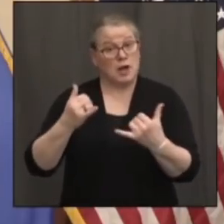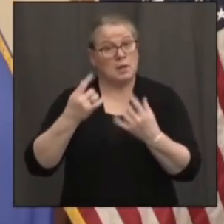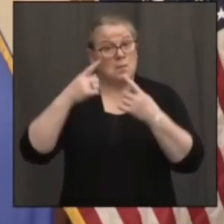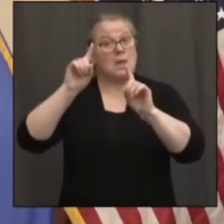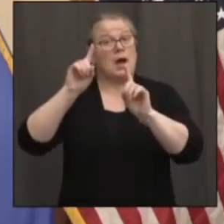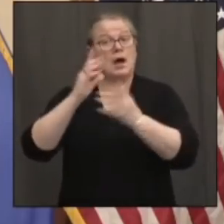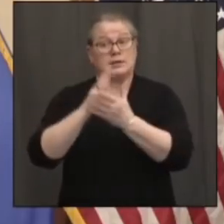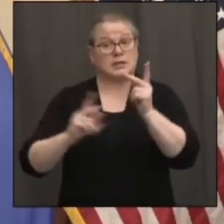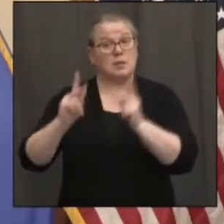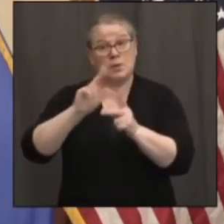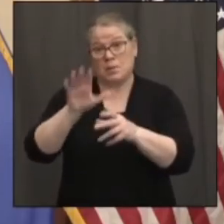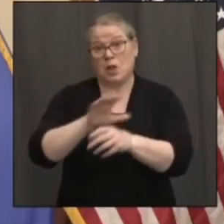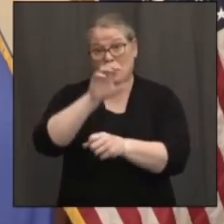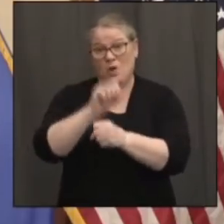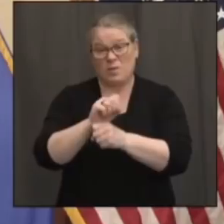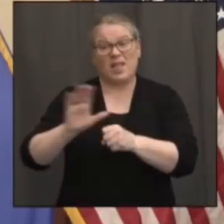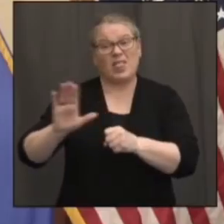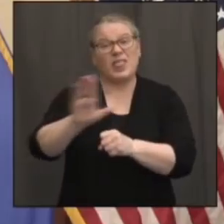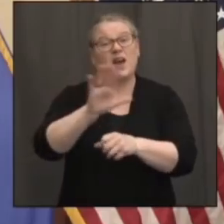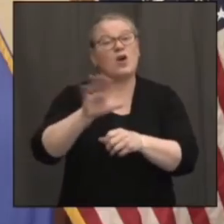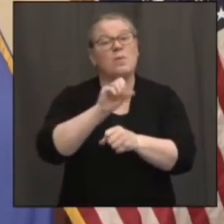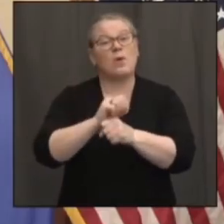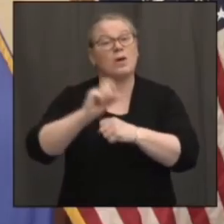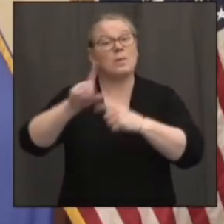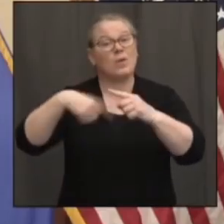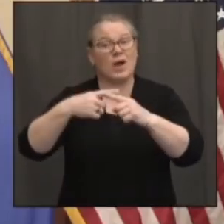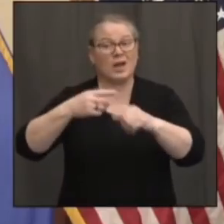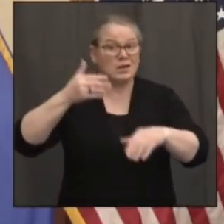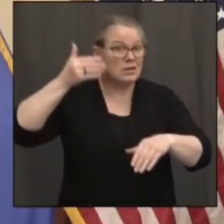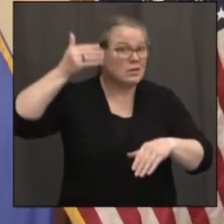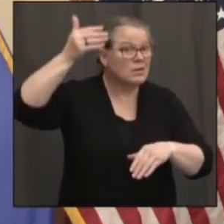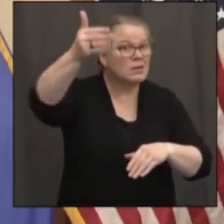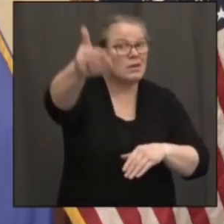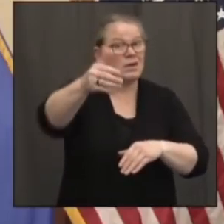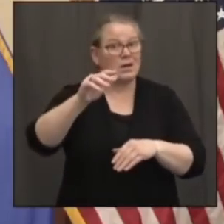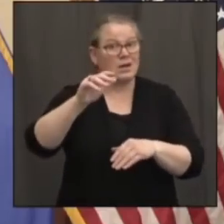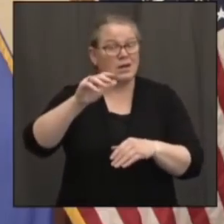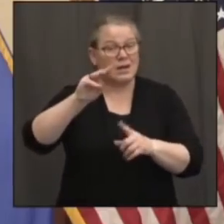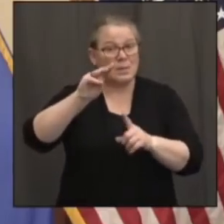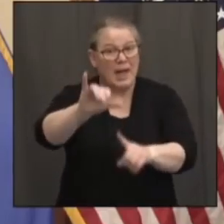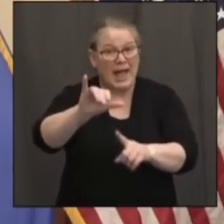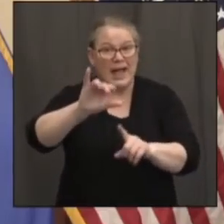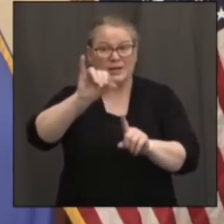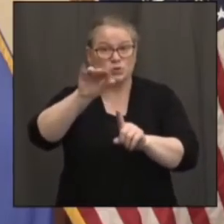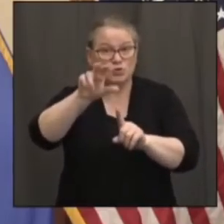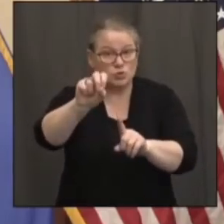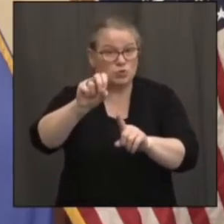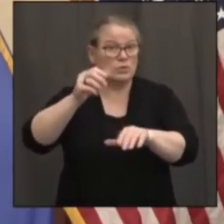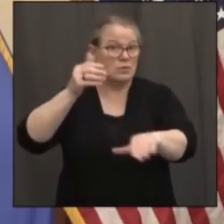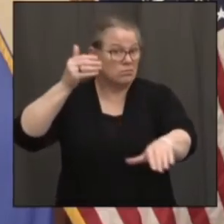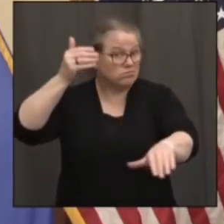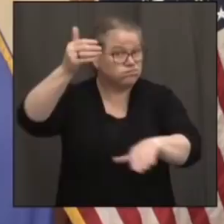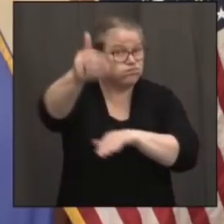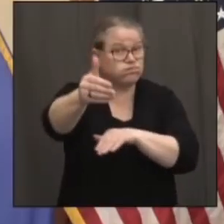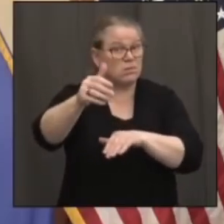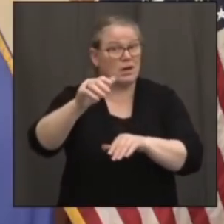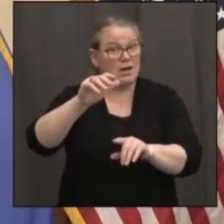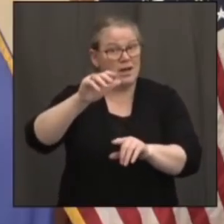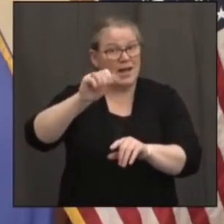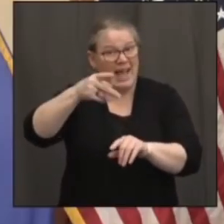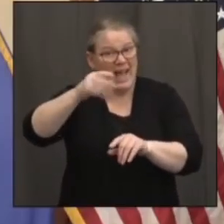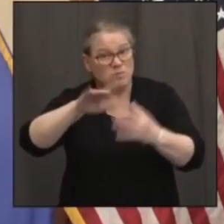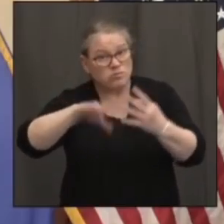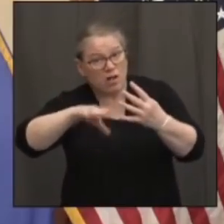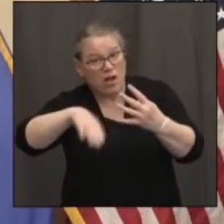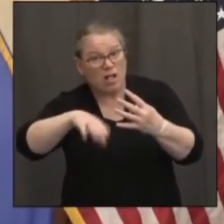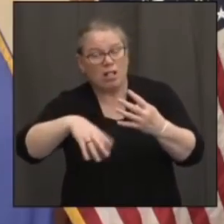They're pretty far out. They're like late April, May, and June, which is well beyond 3 weeks. So what should people do? Should they take